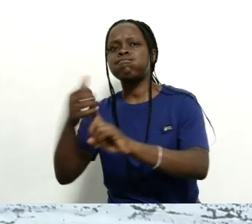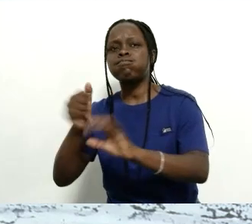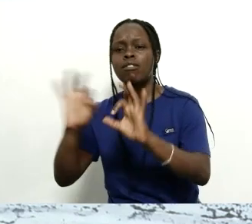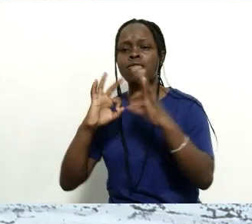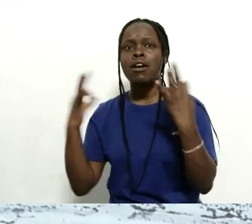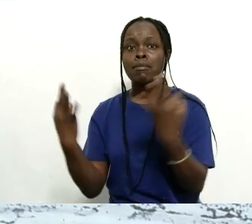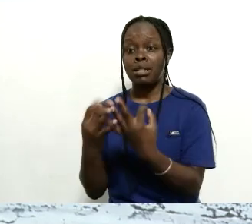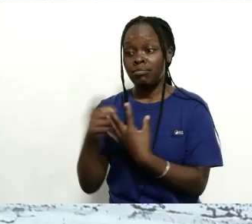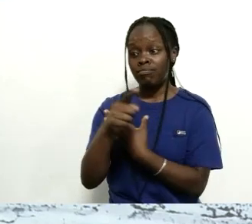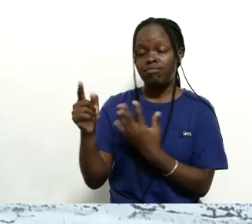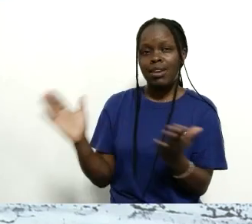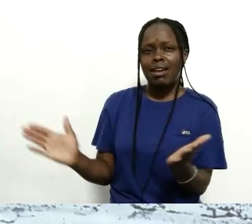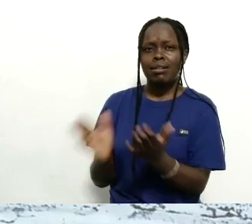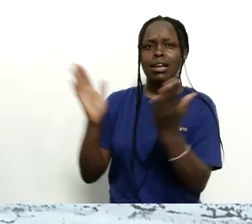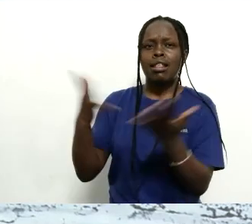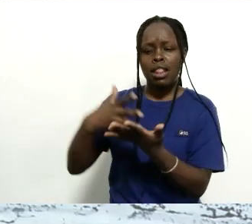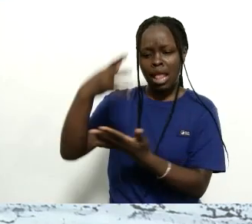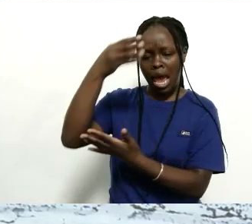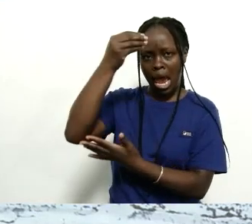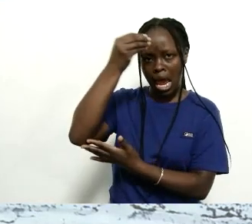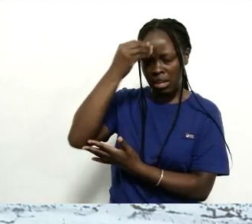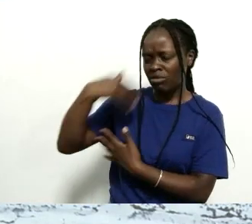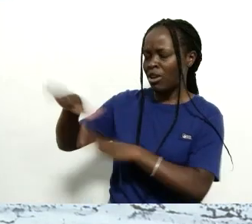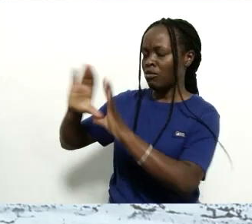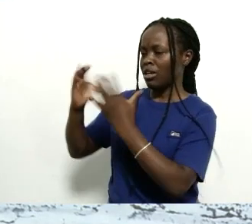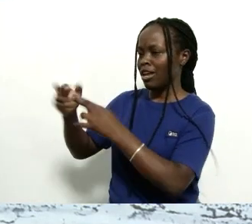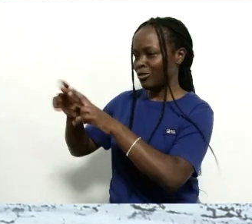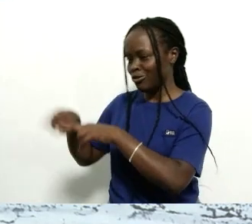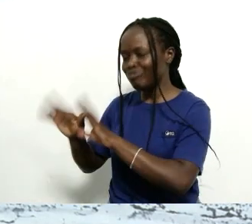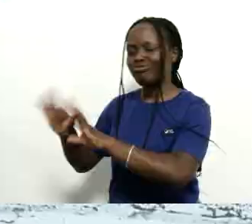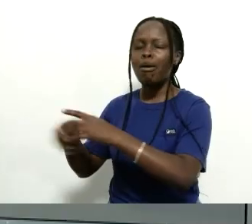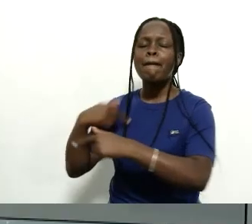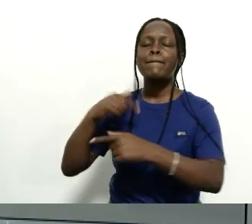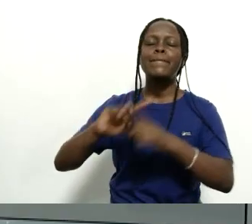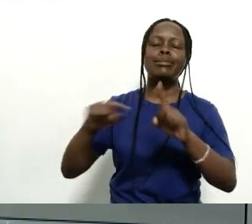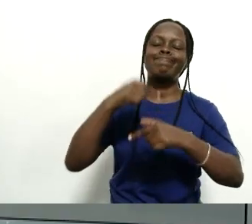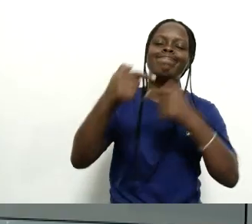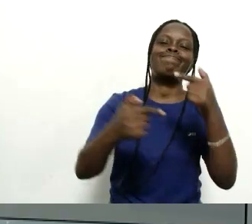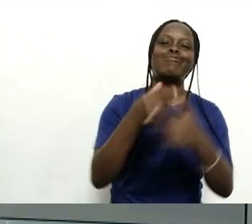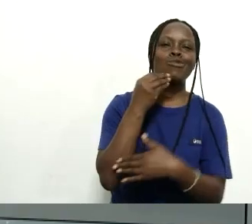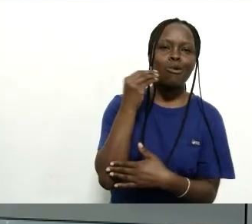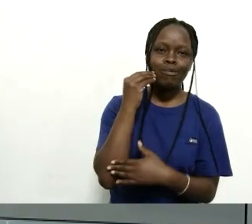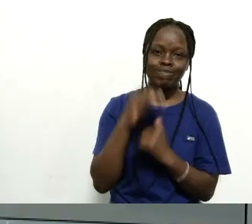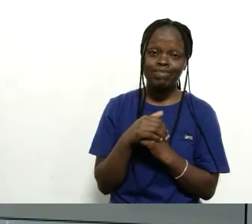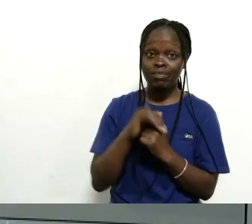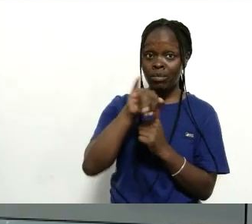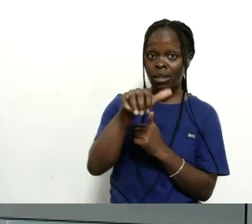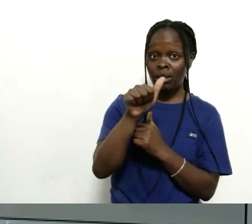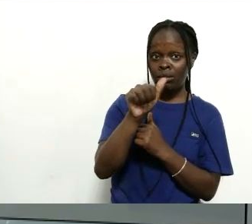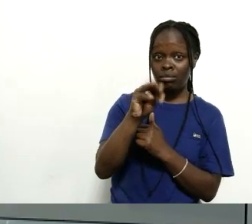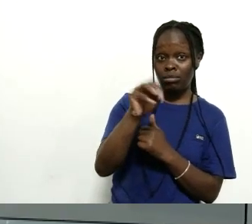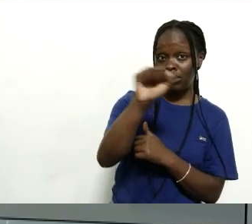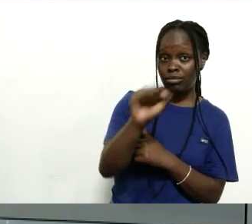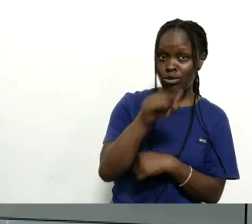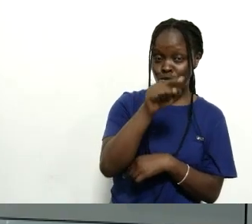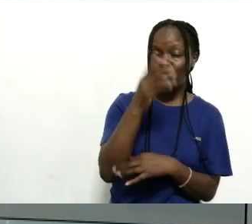to encourage learning beyond the typical four walls of a classroom. Thank you so much, Wanjiku. James, I'd love to hear your perspective,